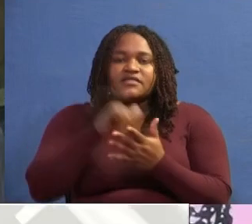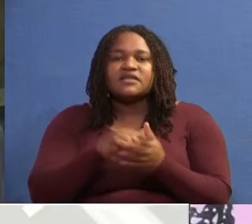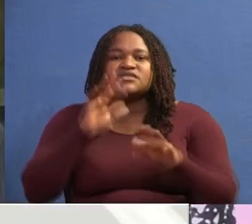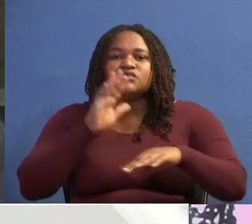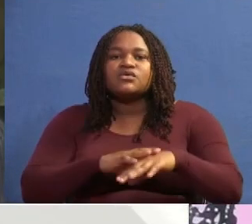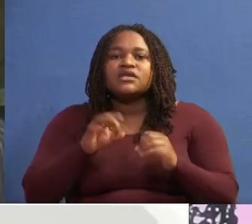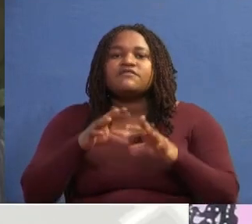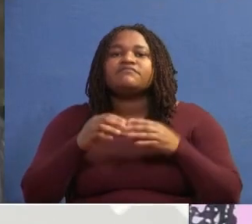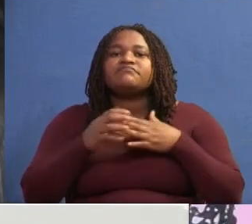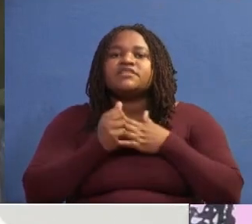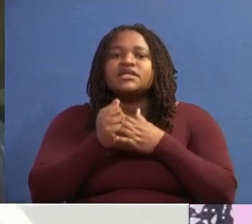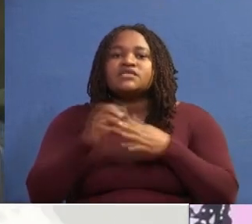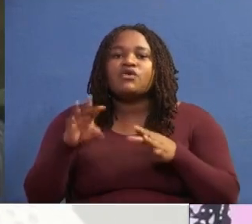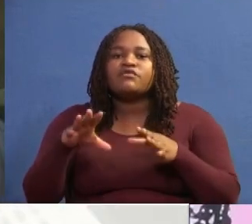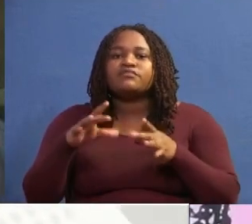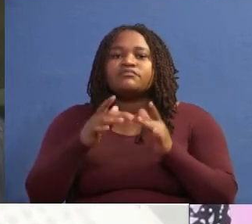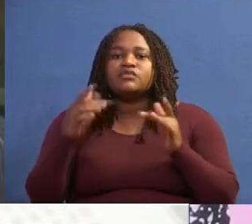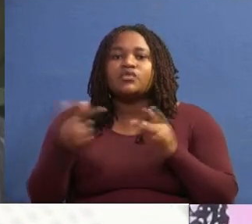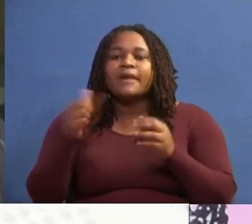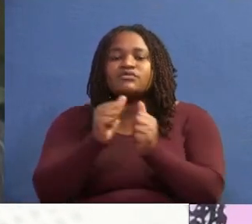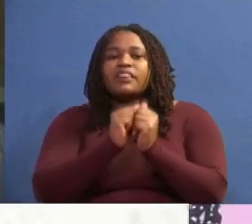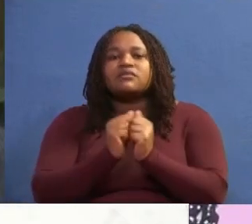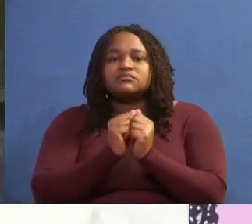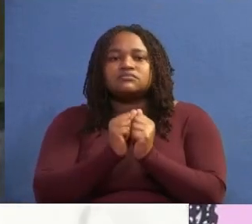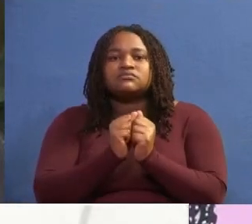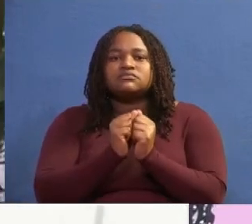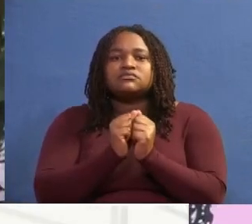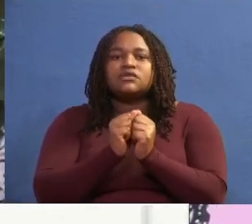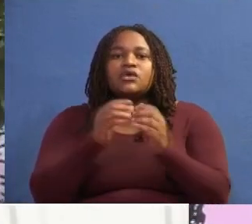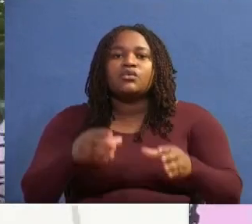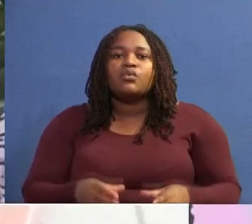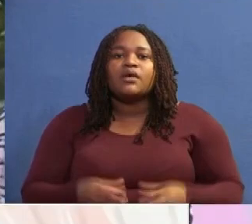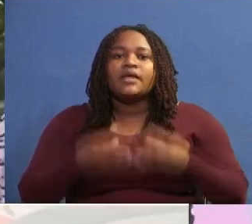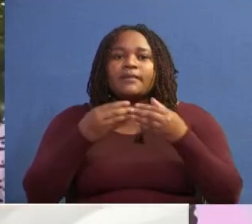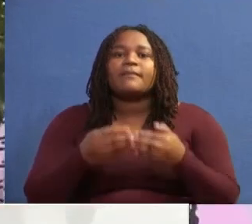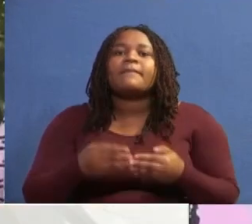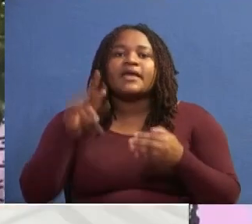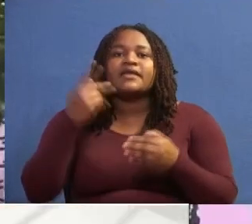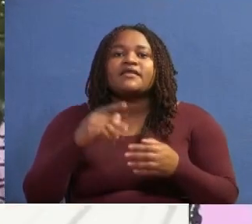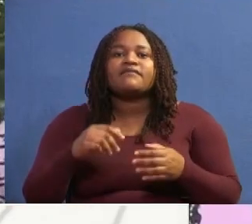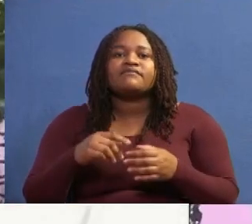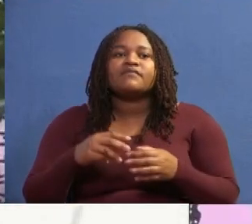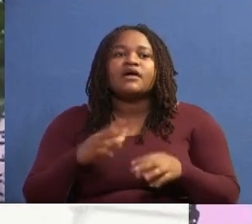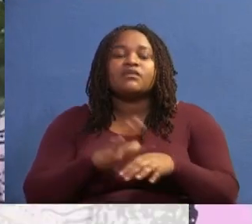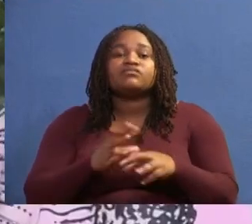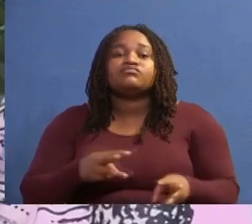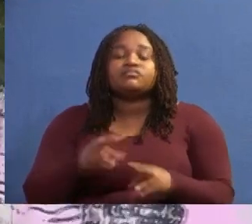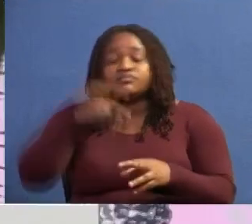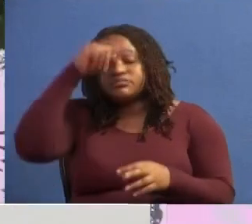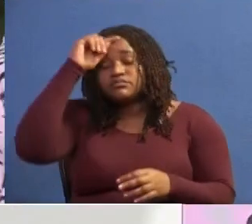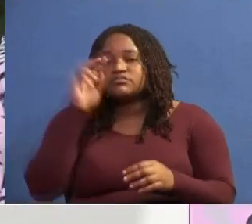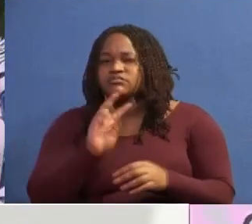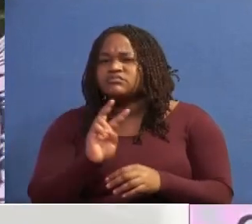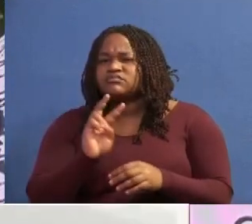mzuri viongozi wetu wa upinzani wakuje pamoja, wapatie wa Kenya the way forward, kwa sababu naona